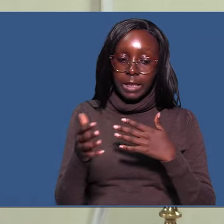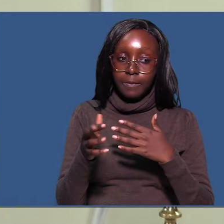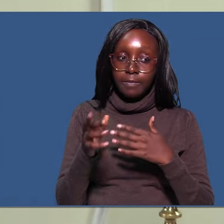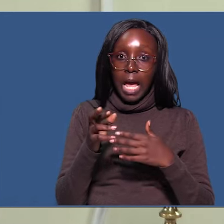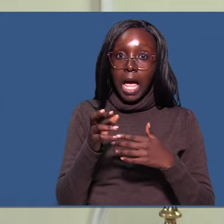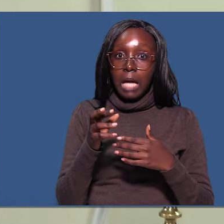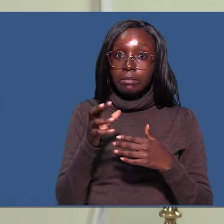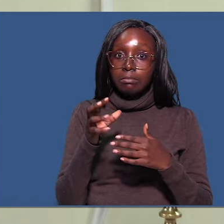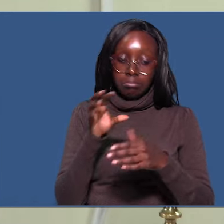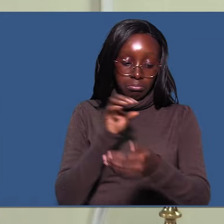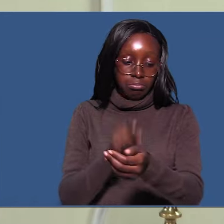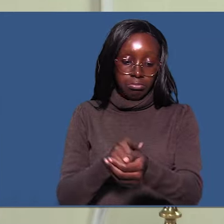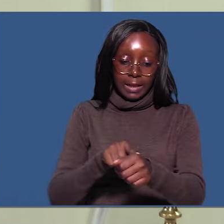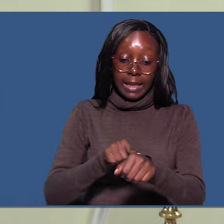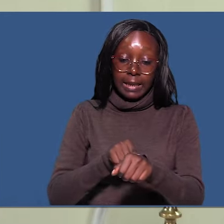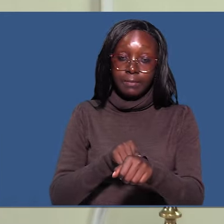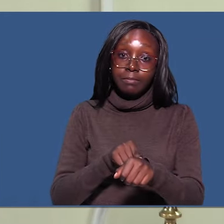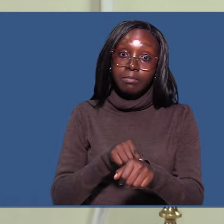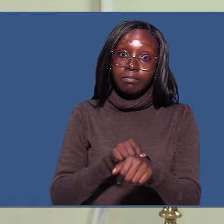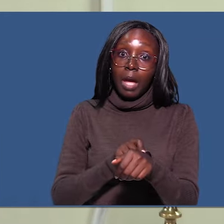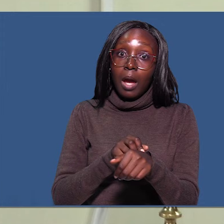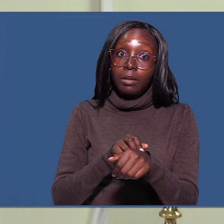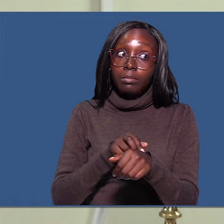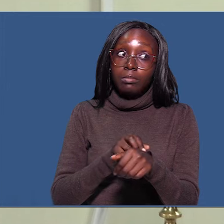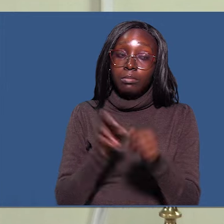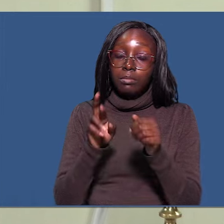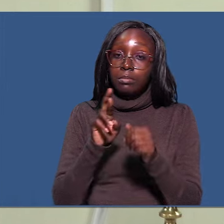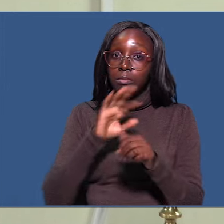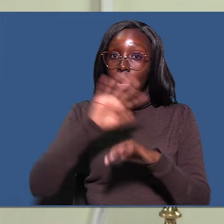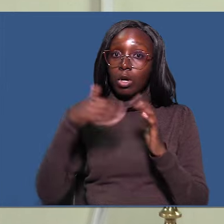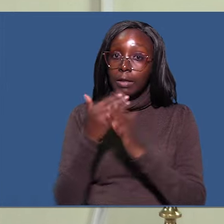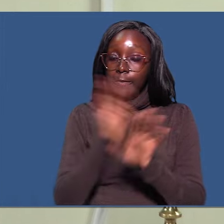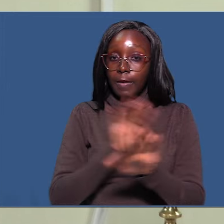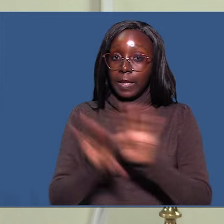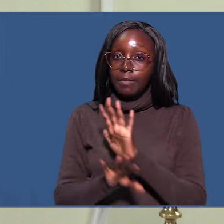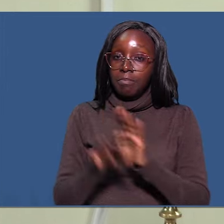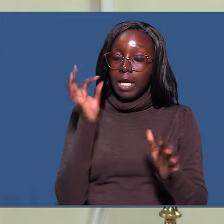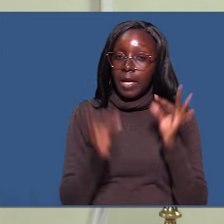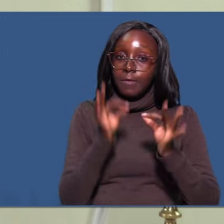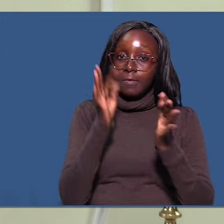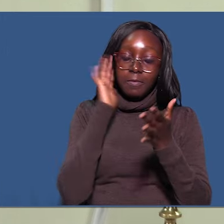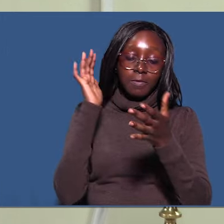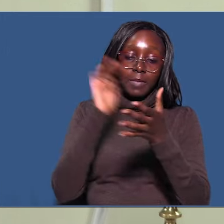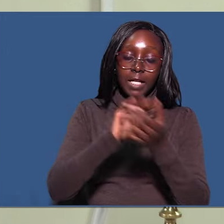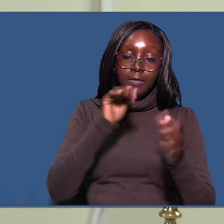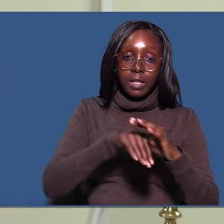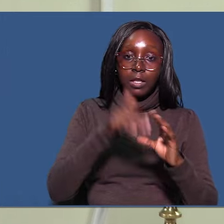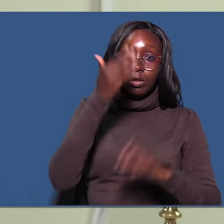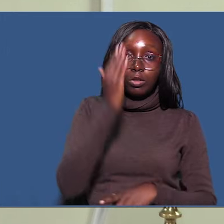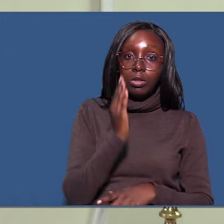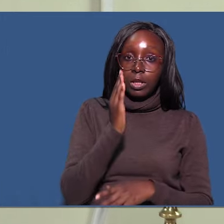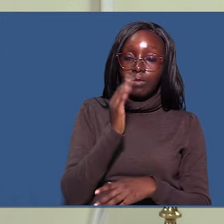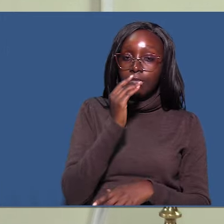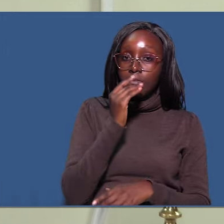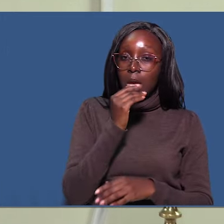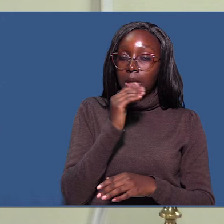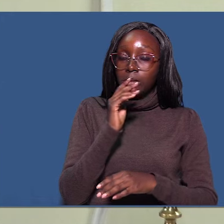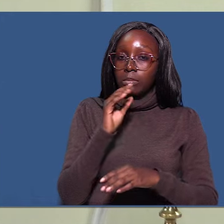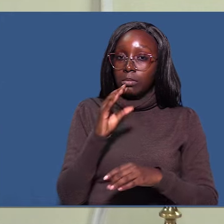language, and so forth, if they believe in God by putting their faith in Christ, who is also called the gospel of